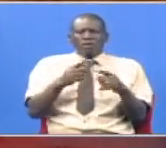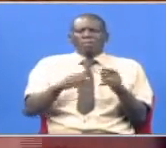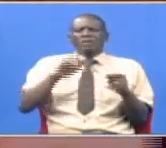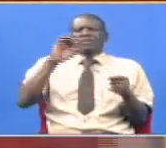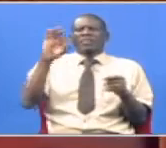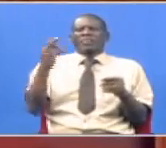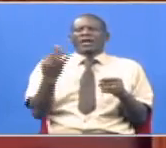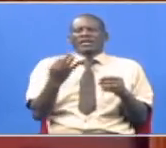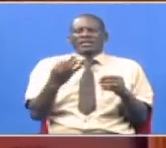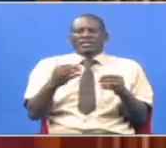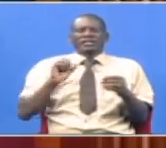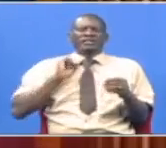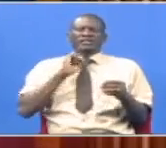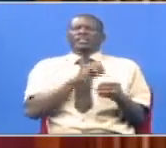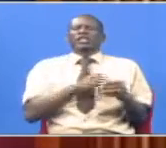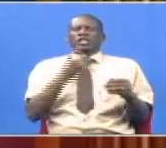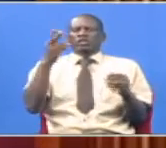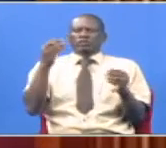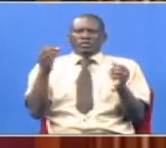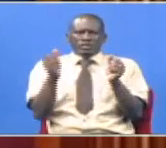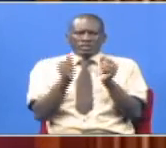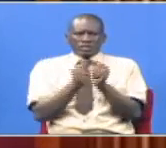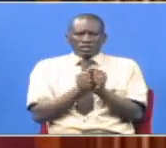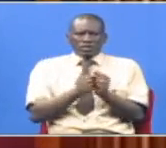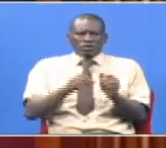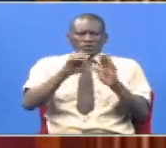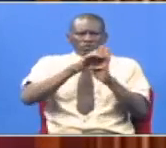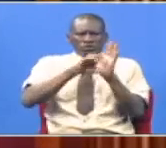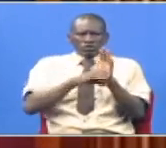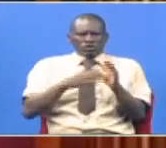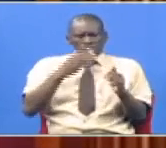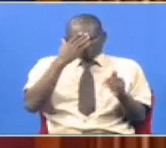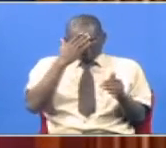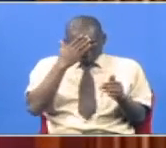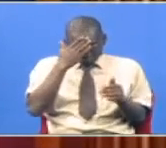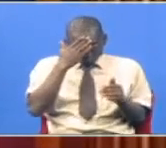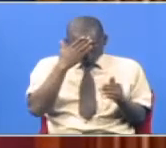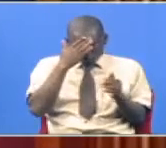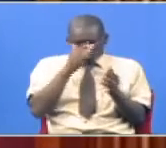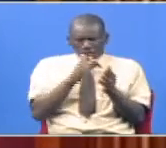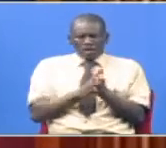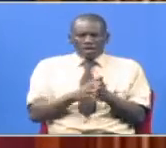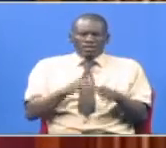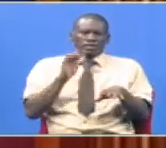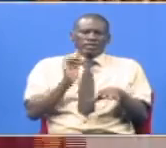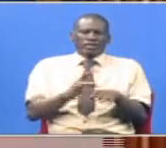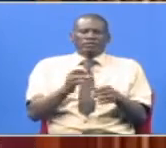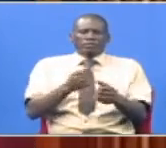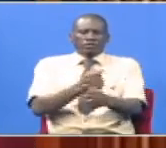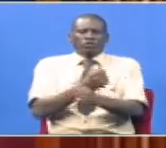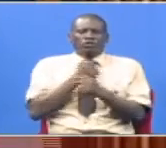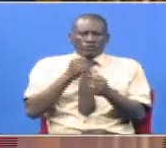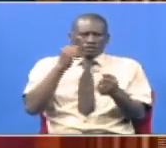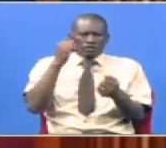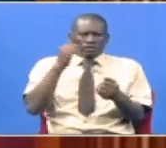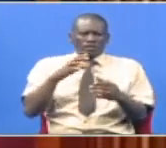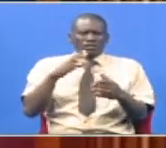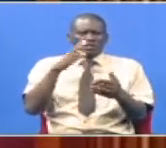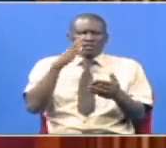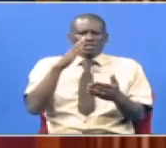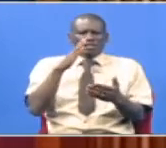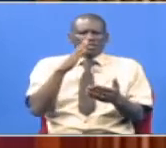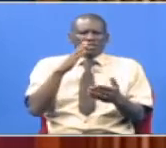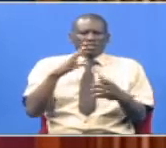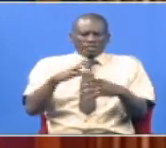the 2010 Constitution. I'm deeply humbled and touched by the immense confidence and trust that